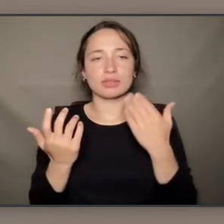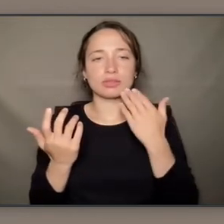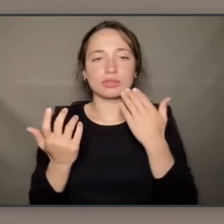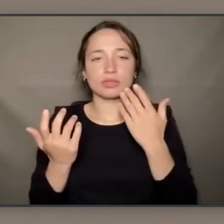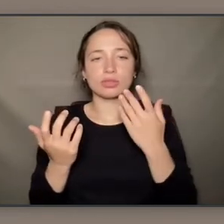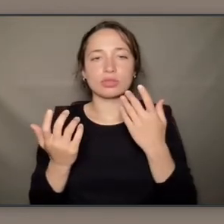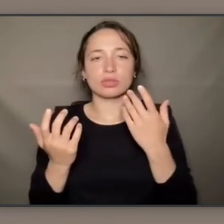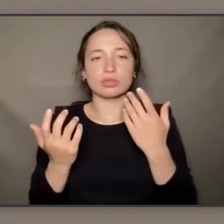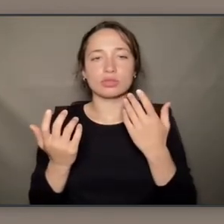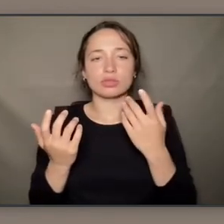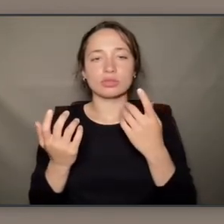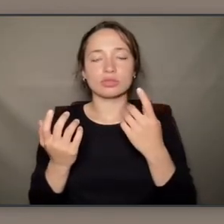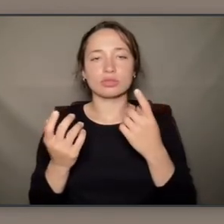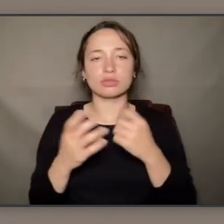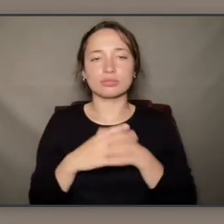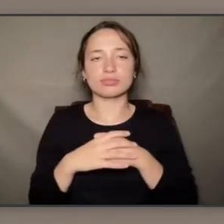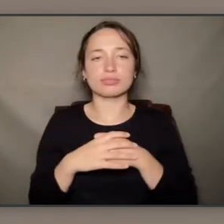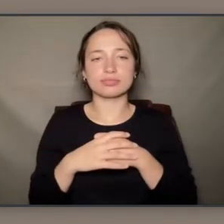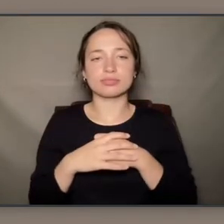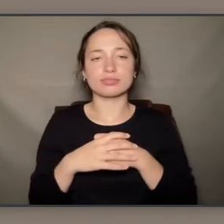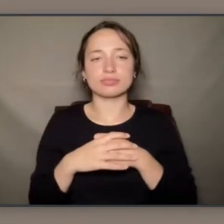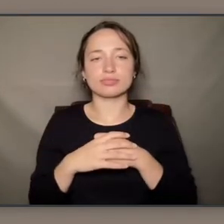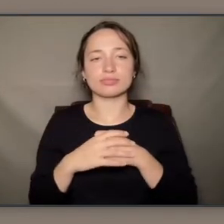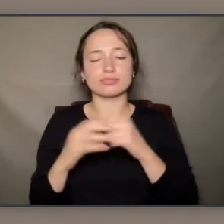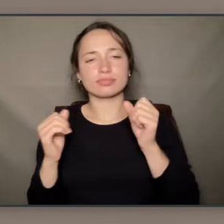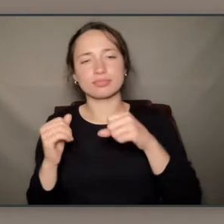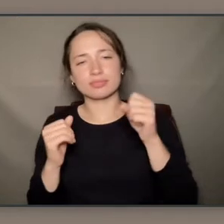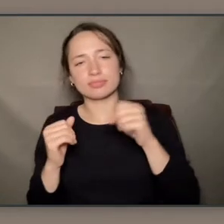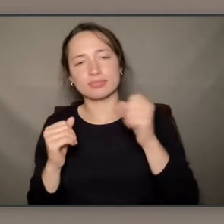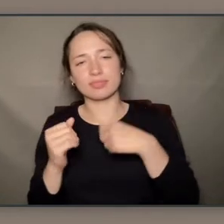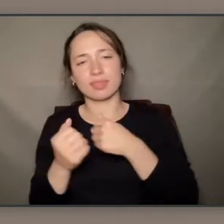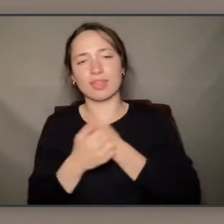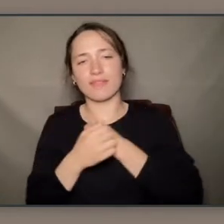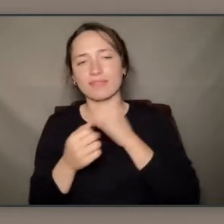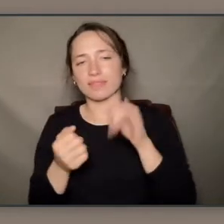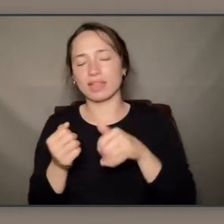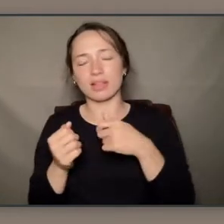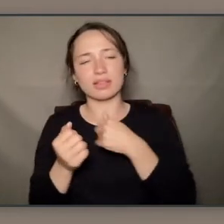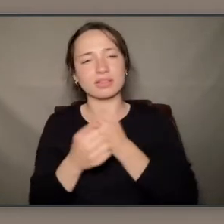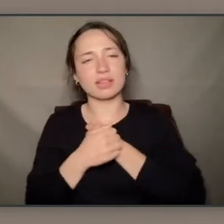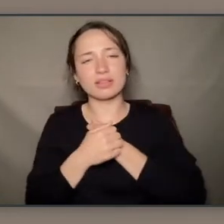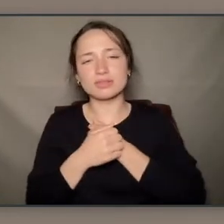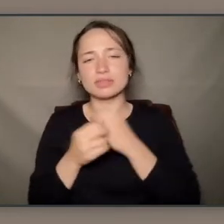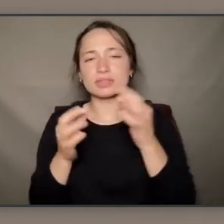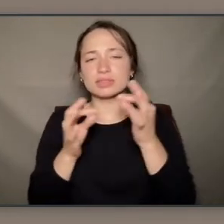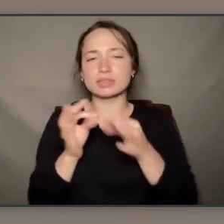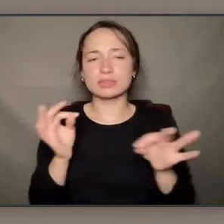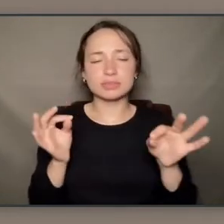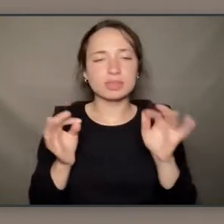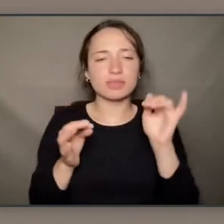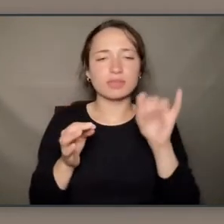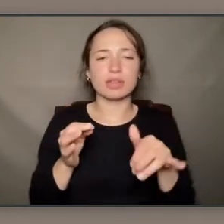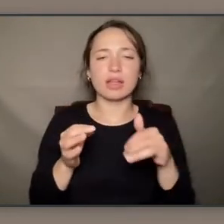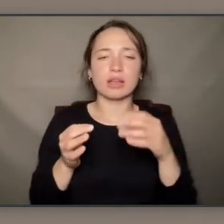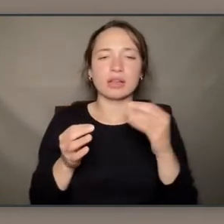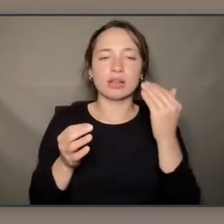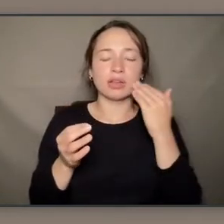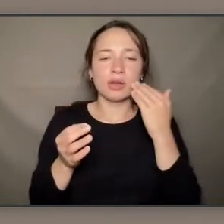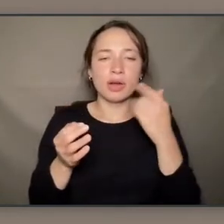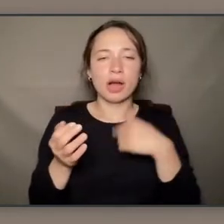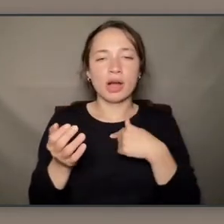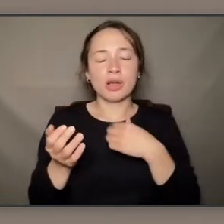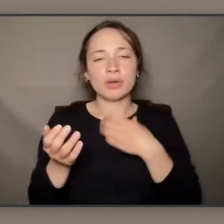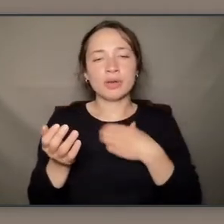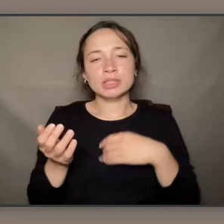have And come to you live. to it. Absolutely. I love that. I love the simplicity of that. And,